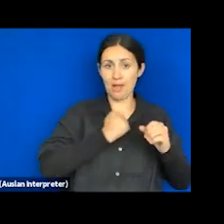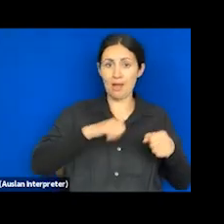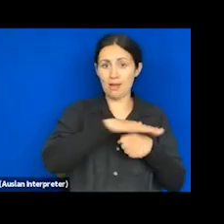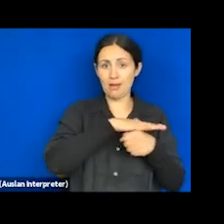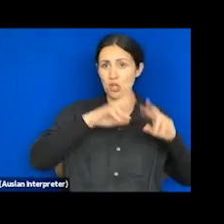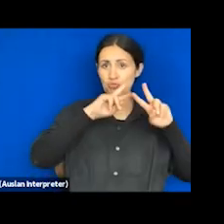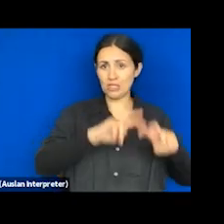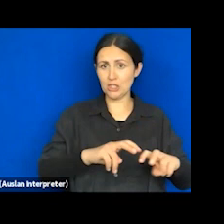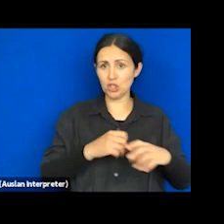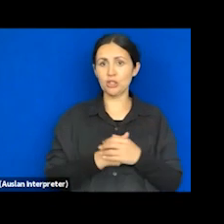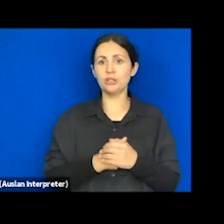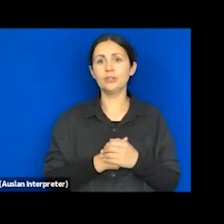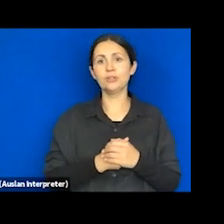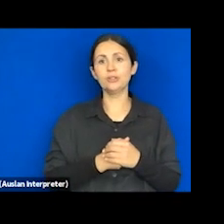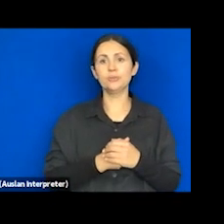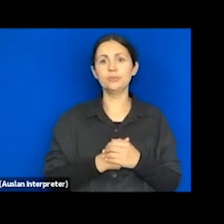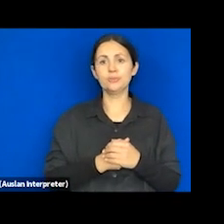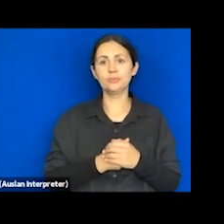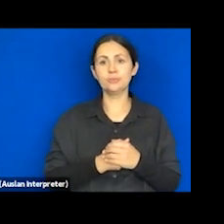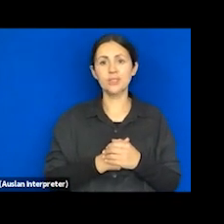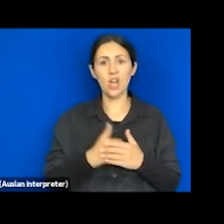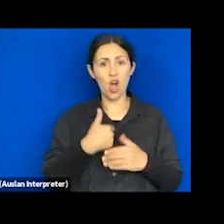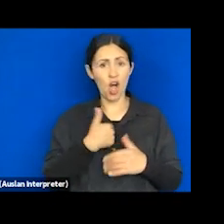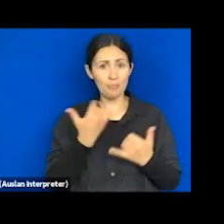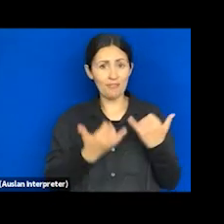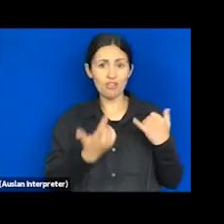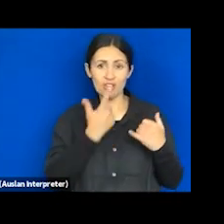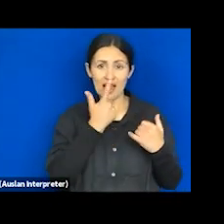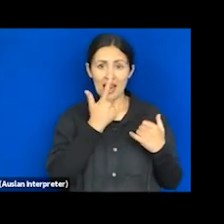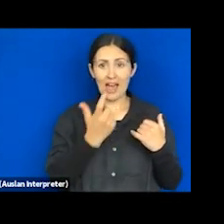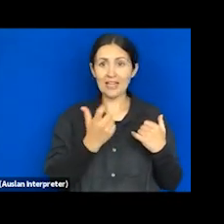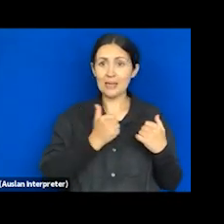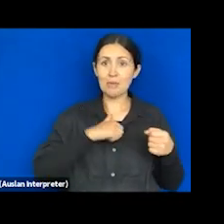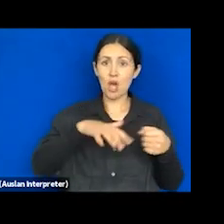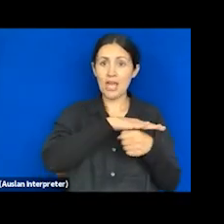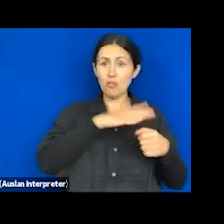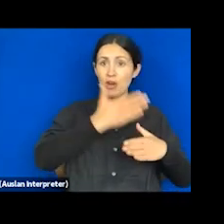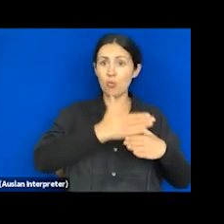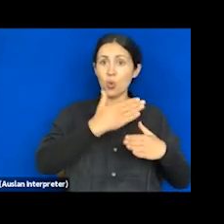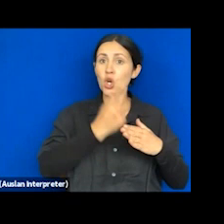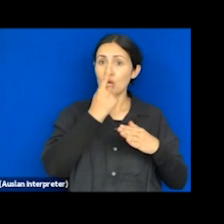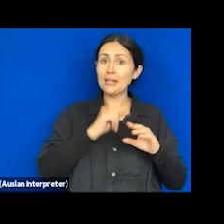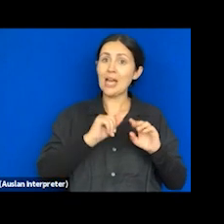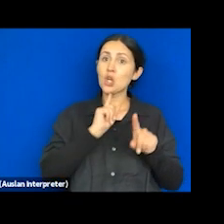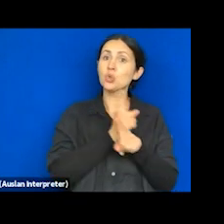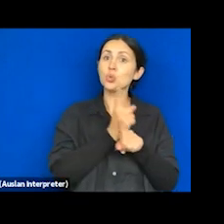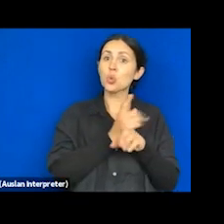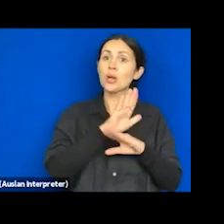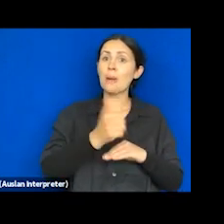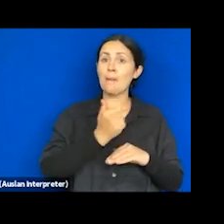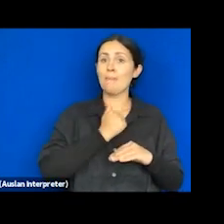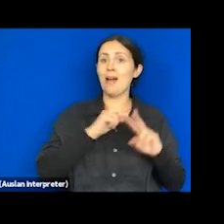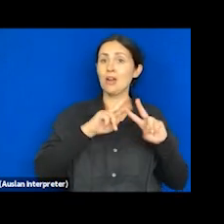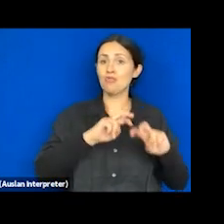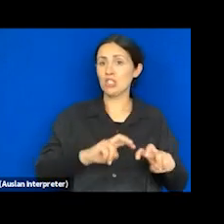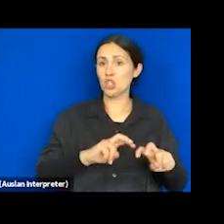in the really fortunate and exciting position of being able to talk to you about this study, which is